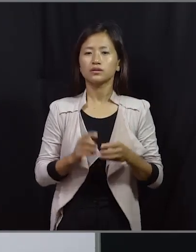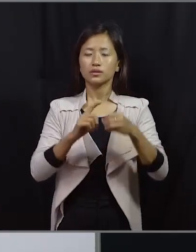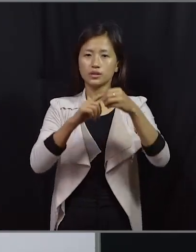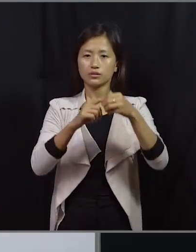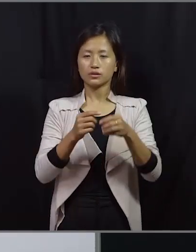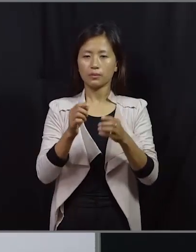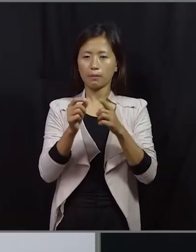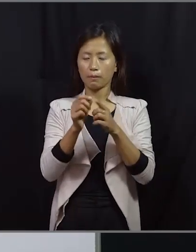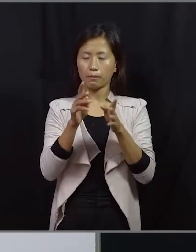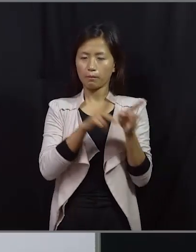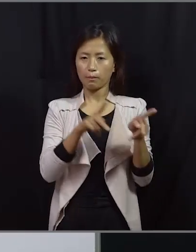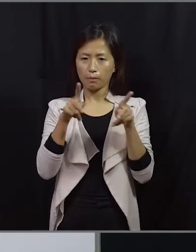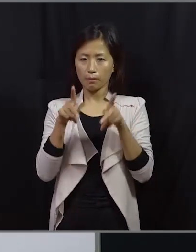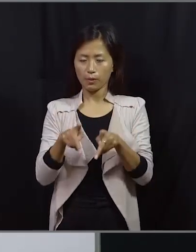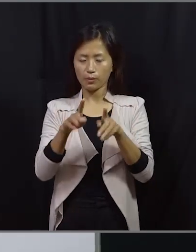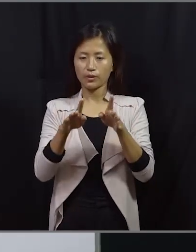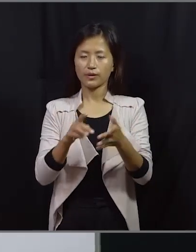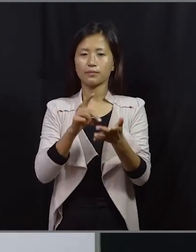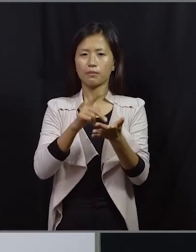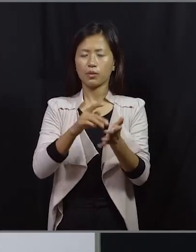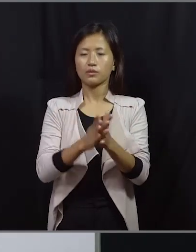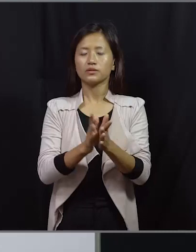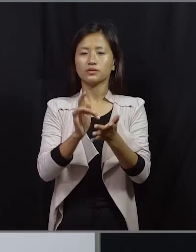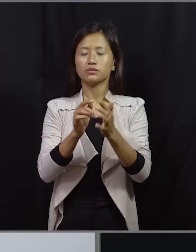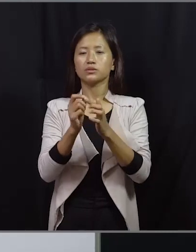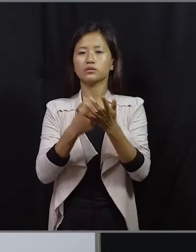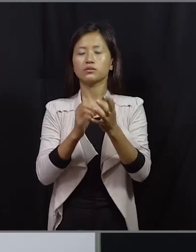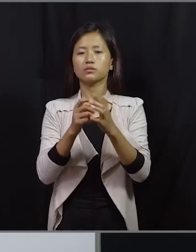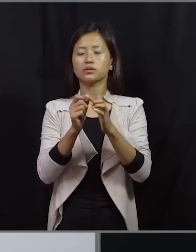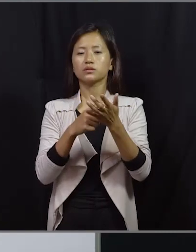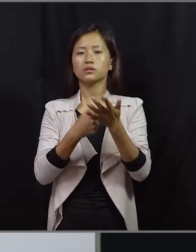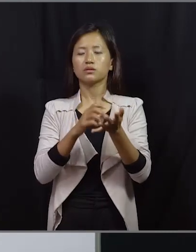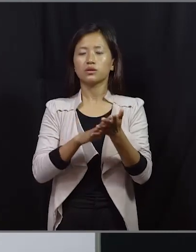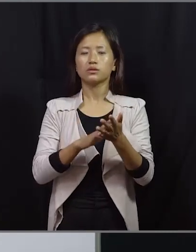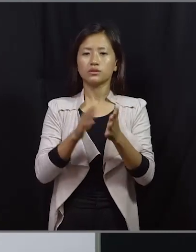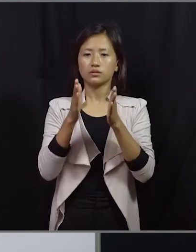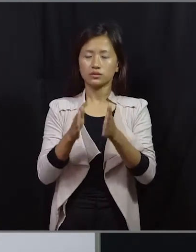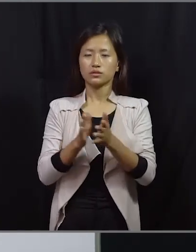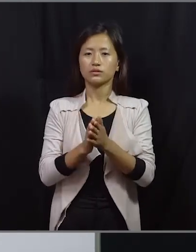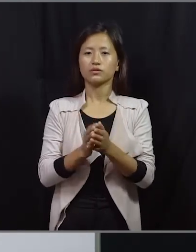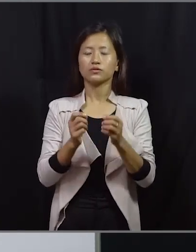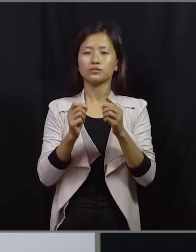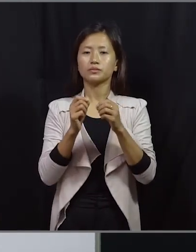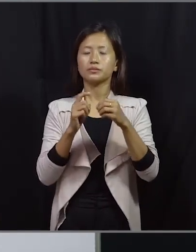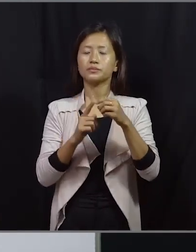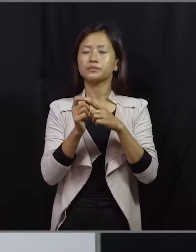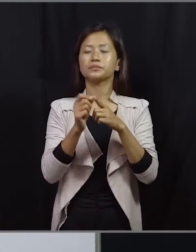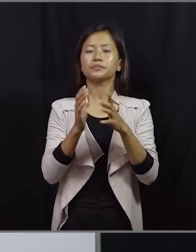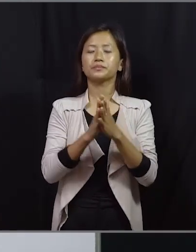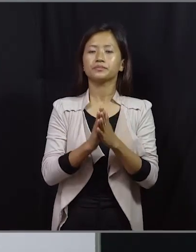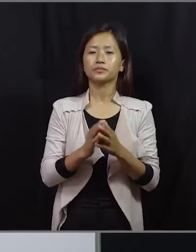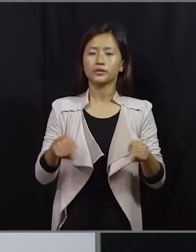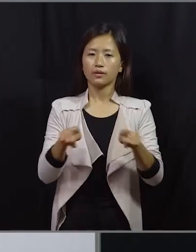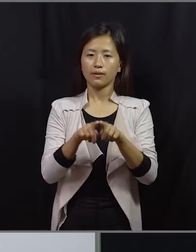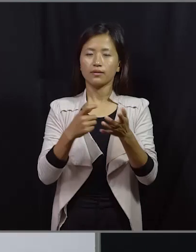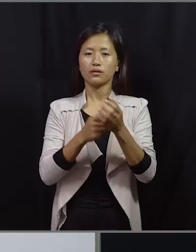R, right? And I already told you T, that is the set of all irrational numbers. N,